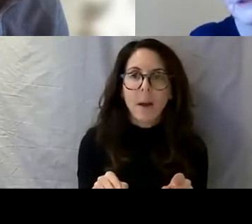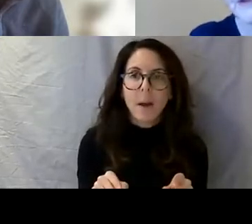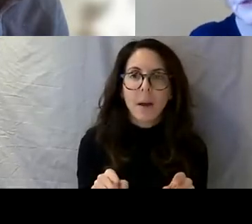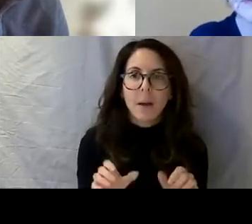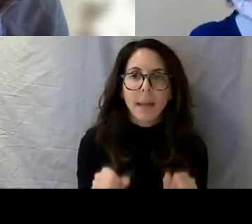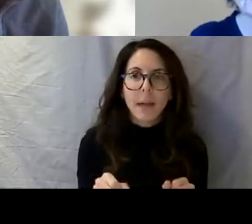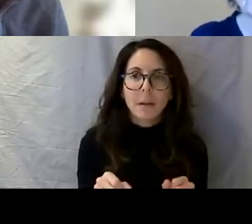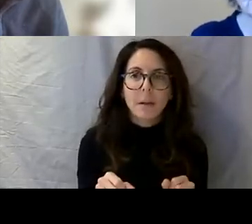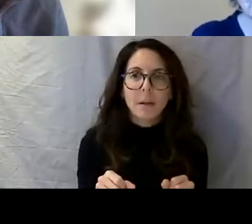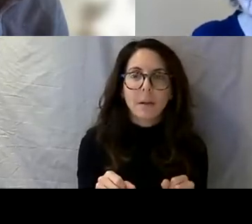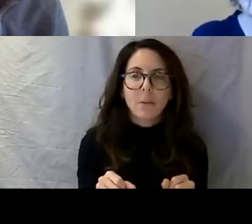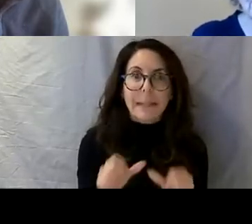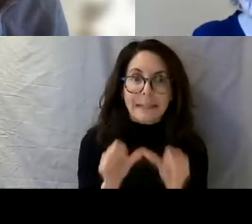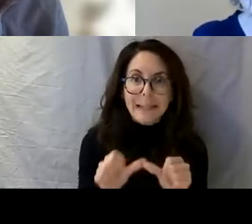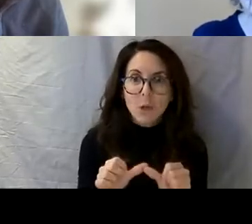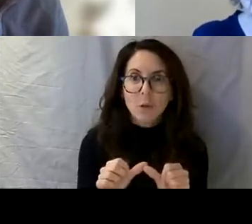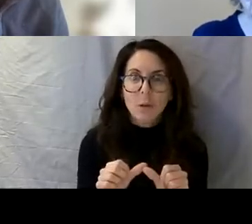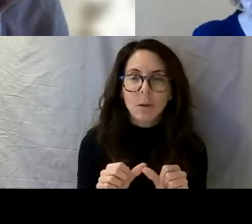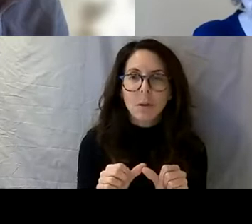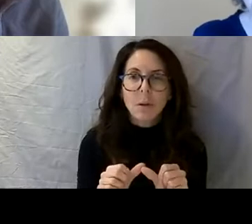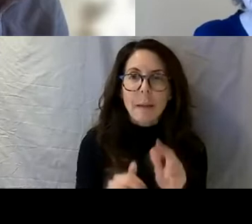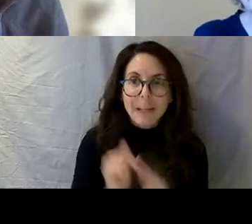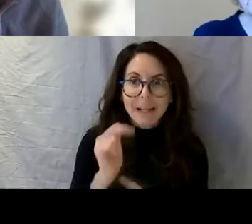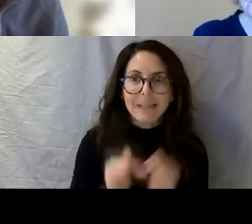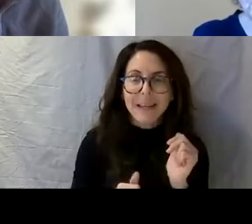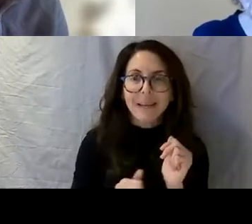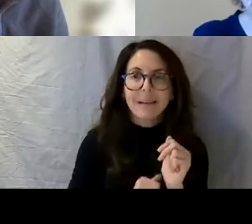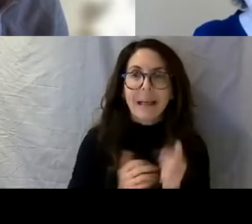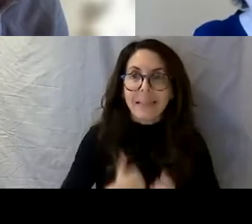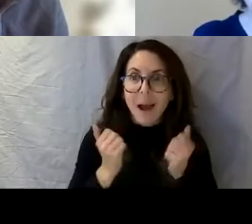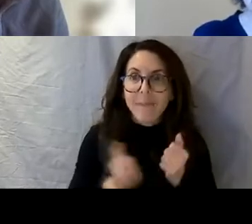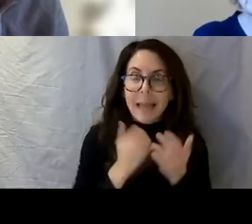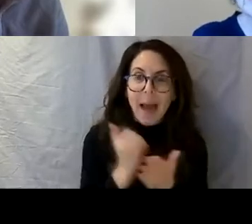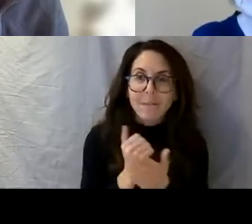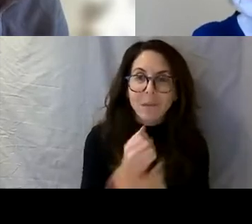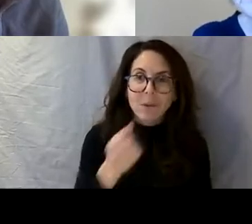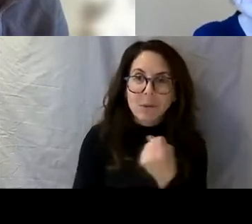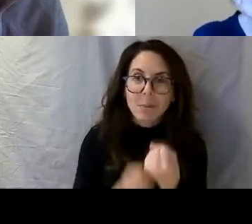we continue building really lively, helpful, supportive